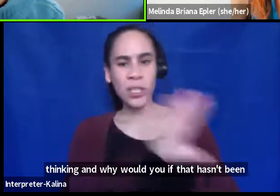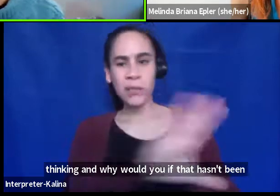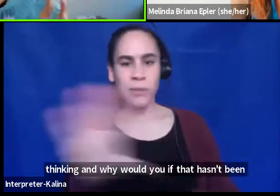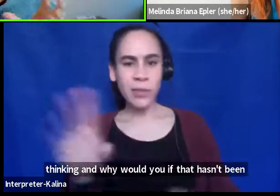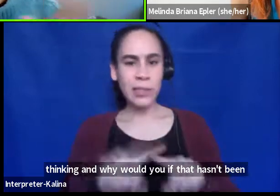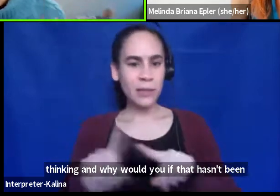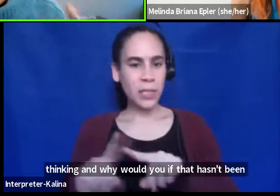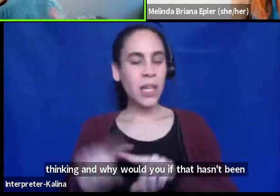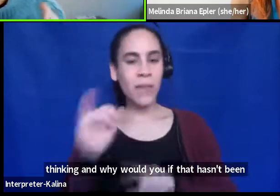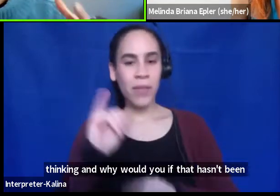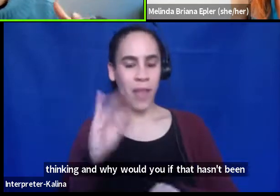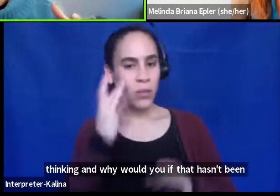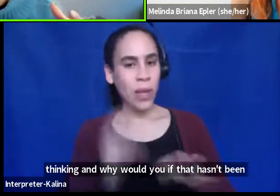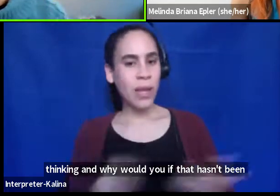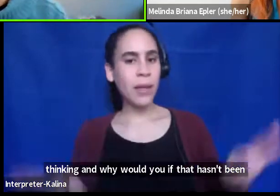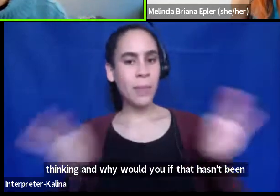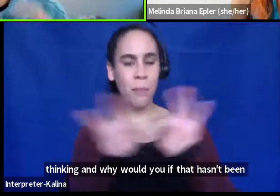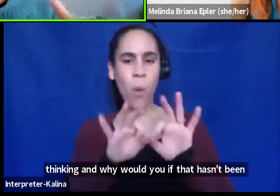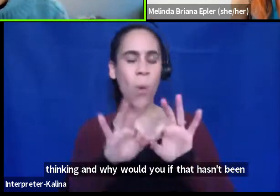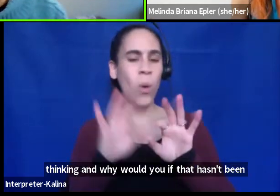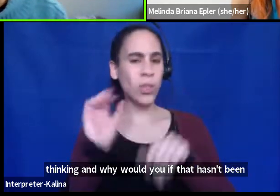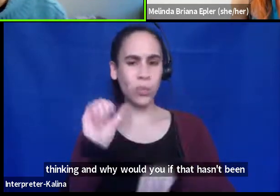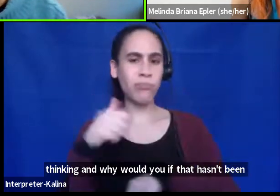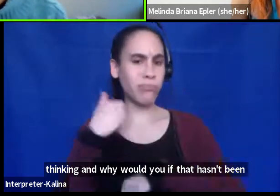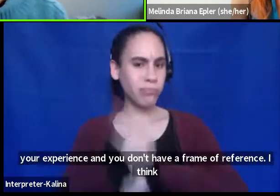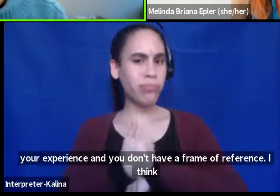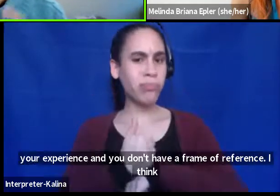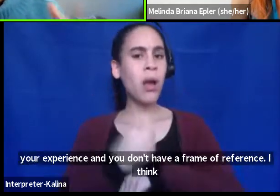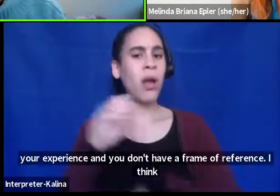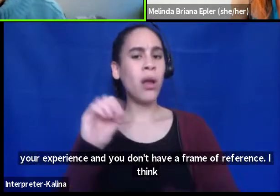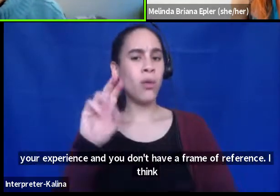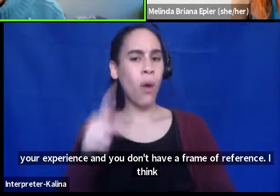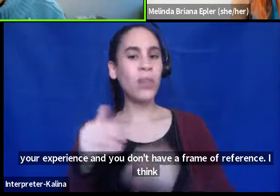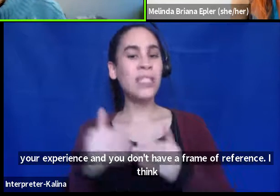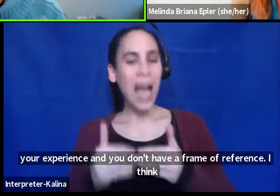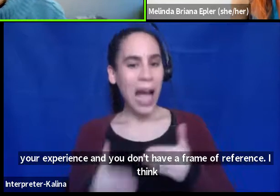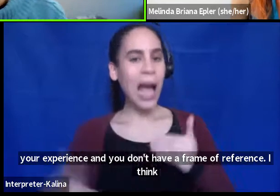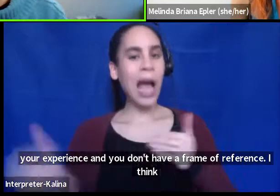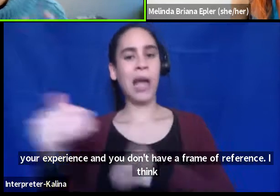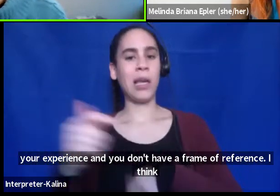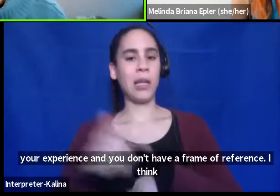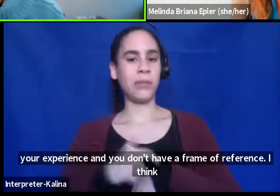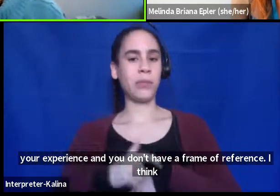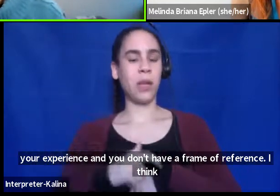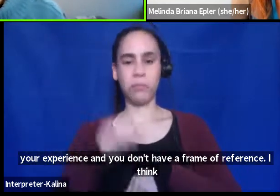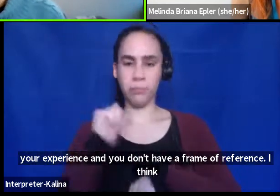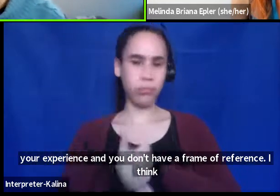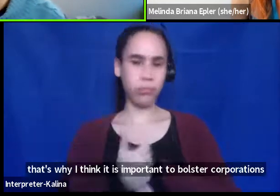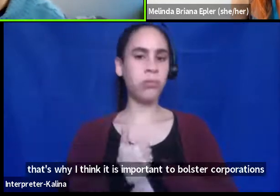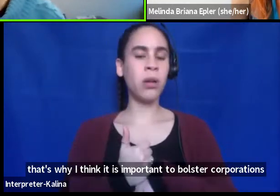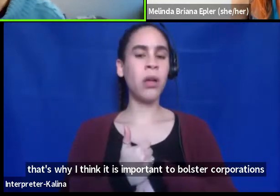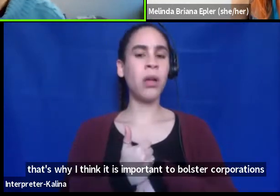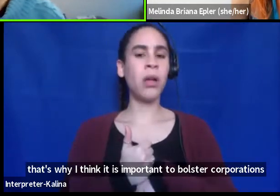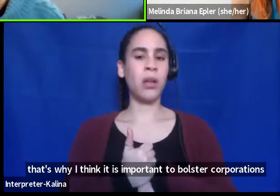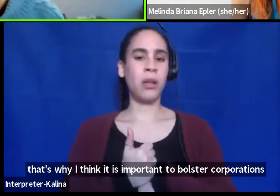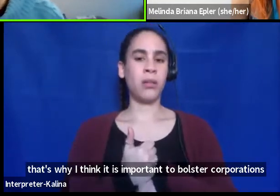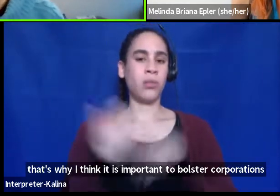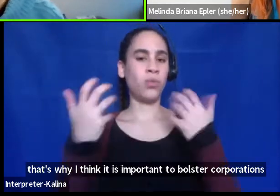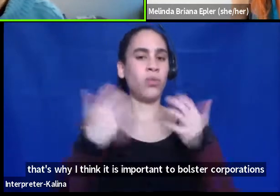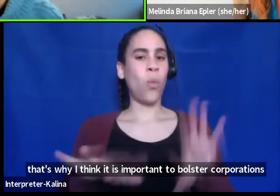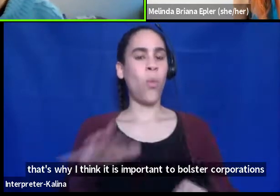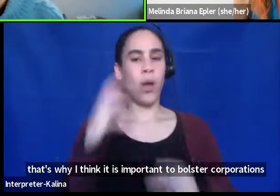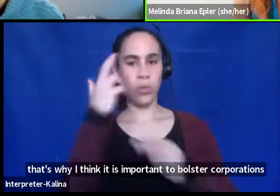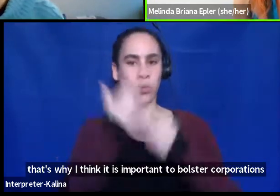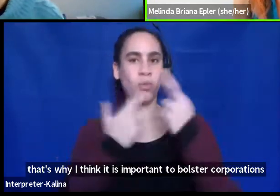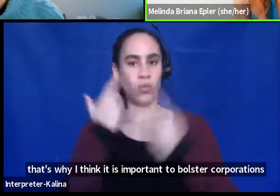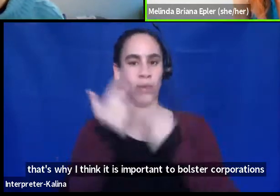important to sort of bolster corporations in advance so that they're not realizing these things after the fact.